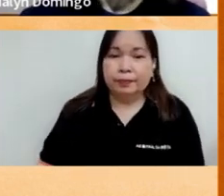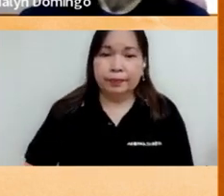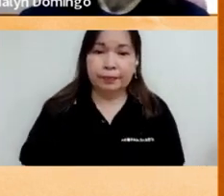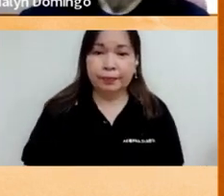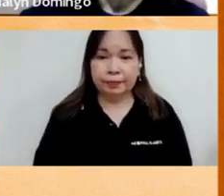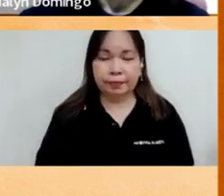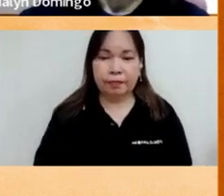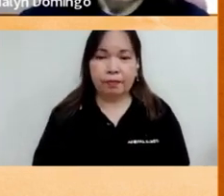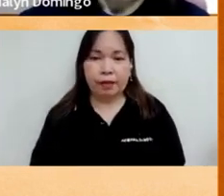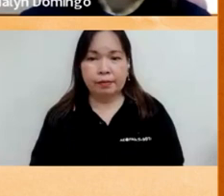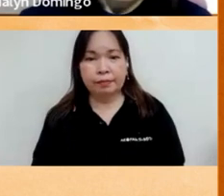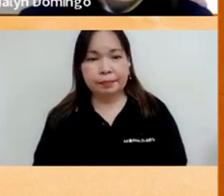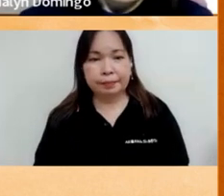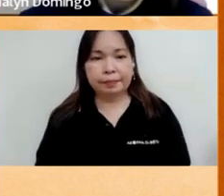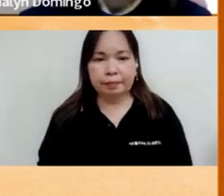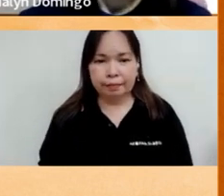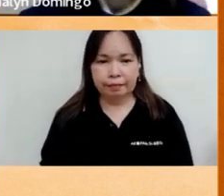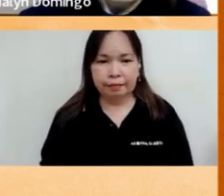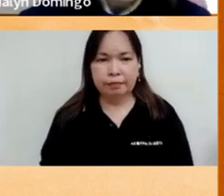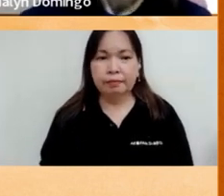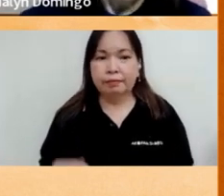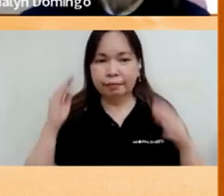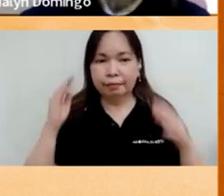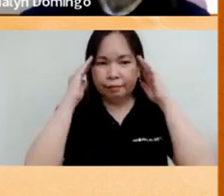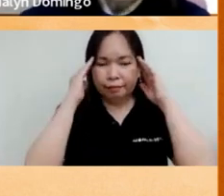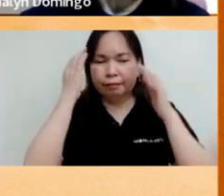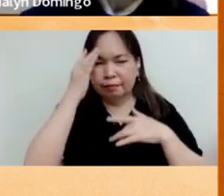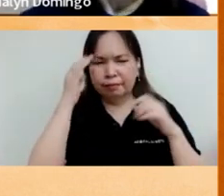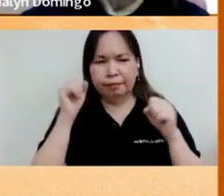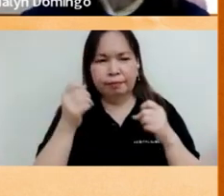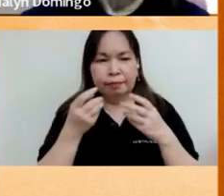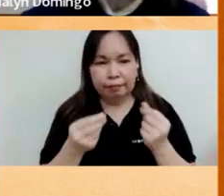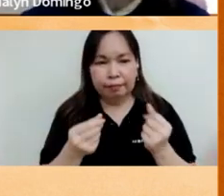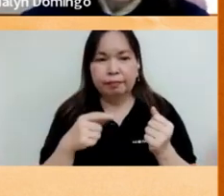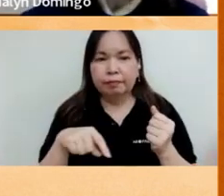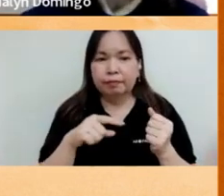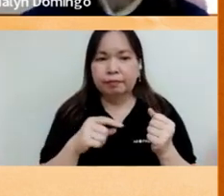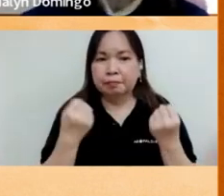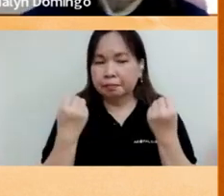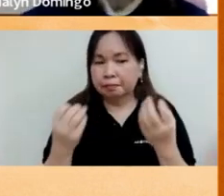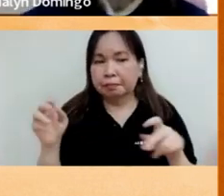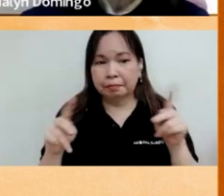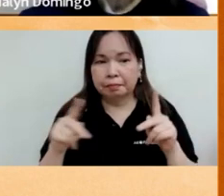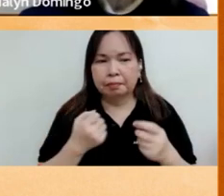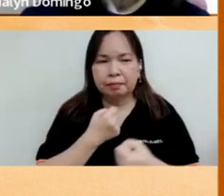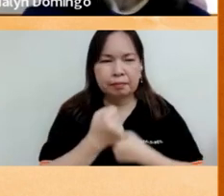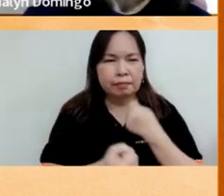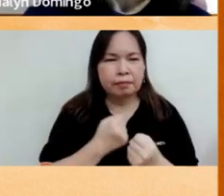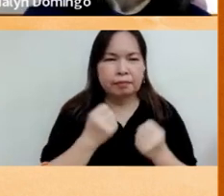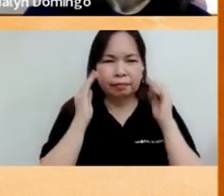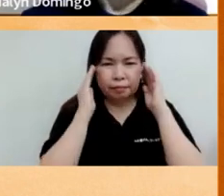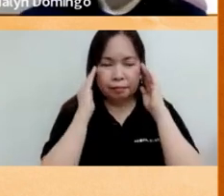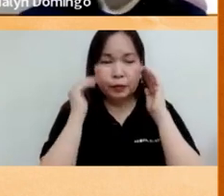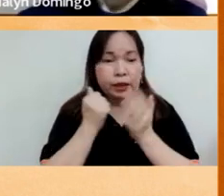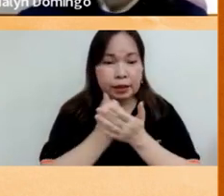Anxiety disorders are treatable, and the vast majority of people suffering from anxiety can be helped with